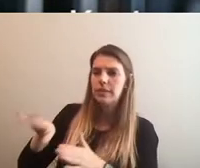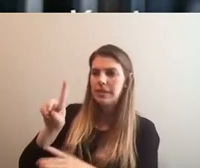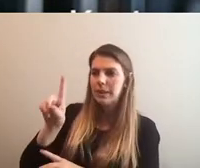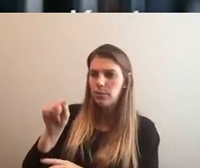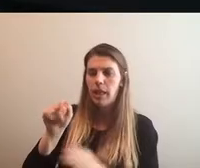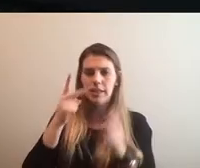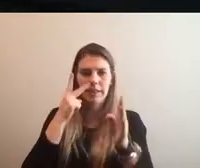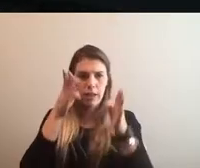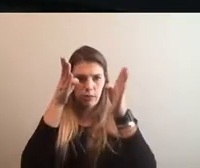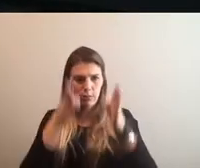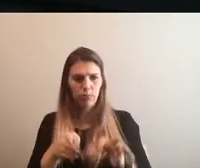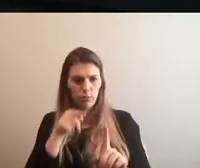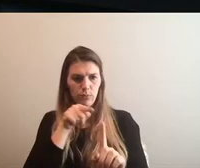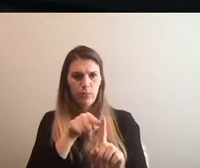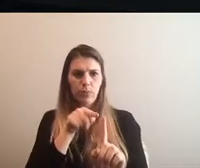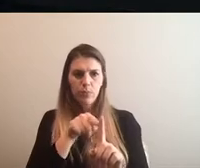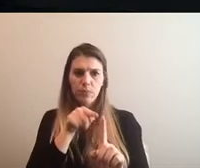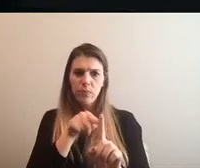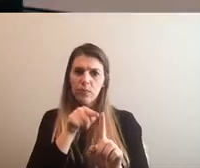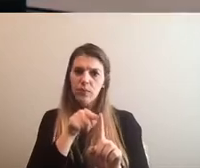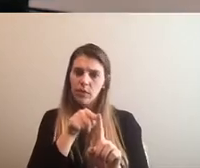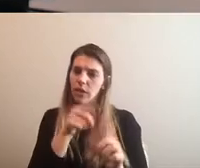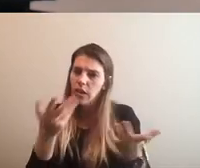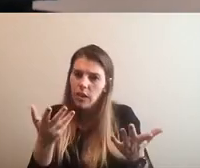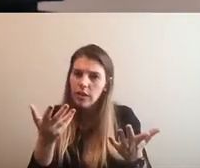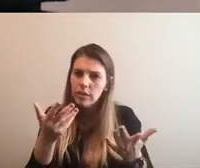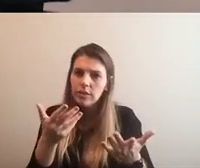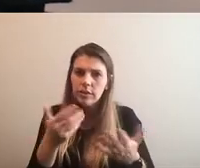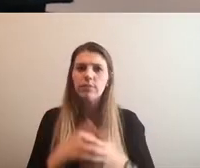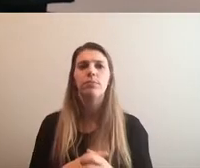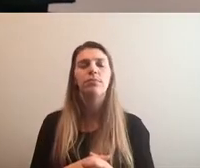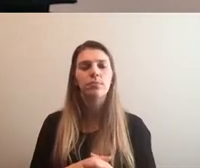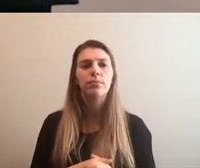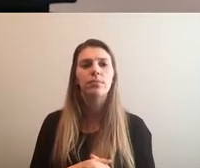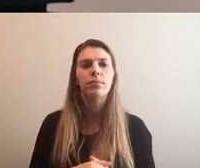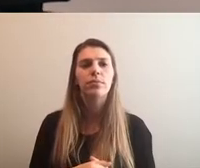and just treat me as a person.